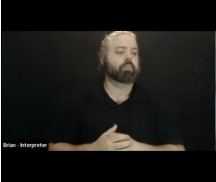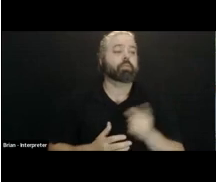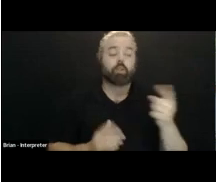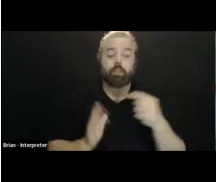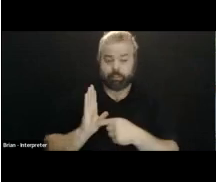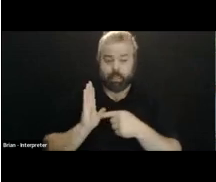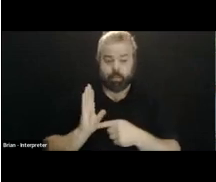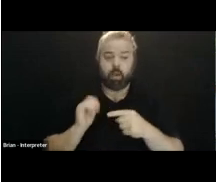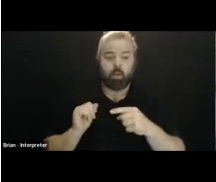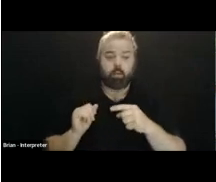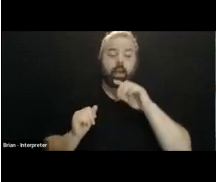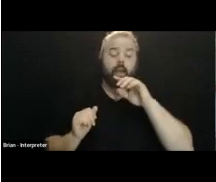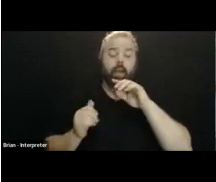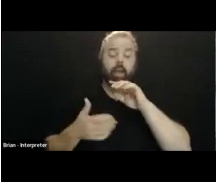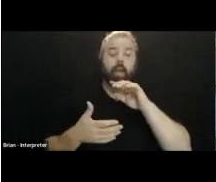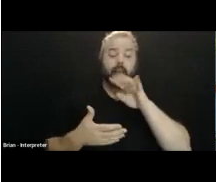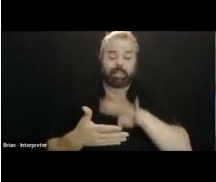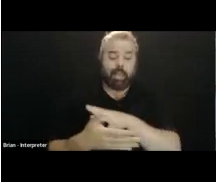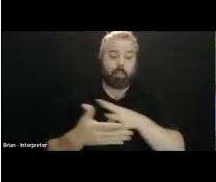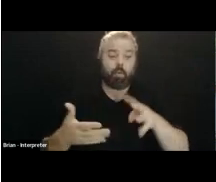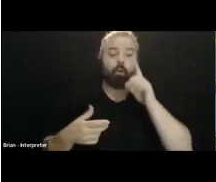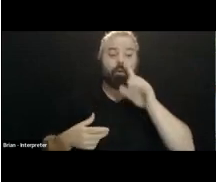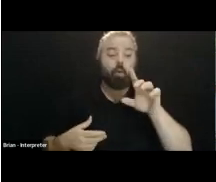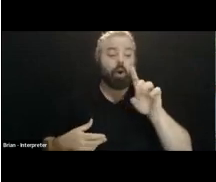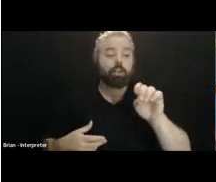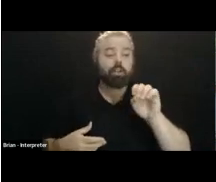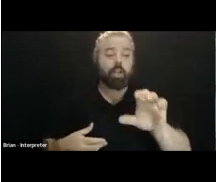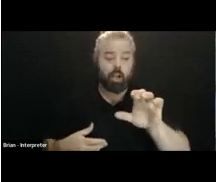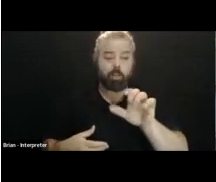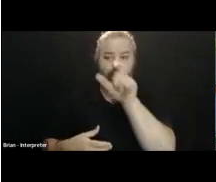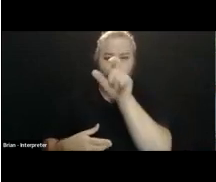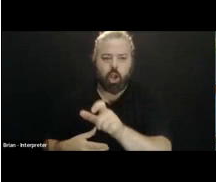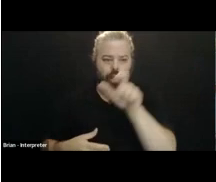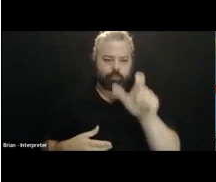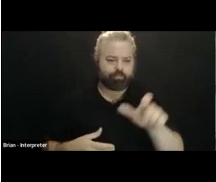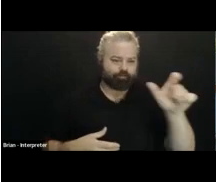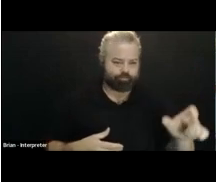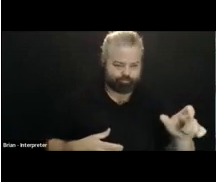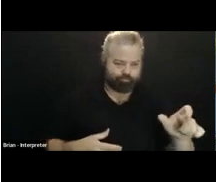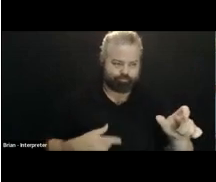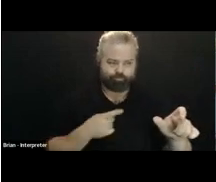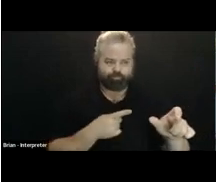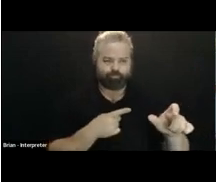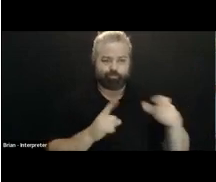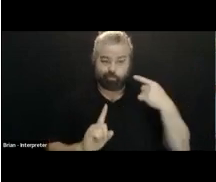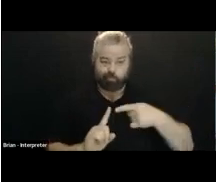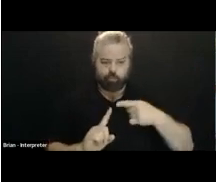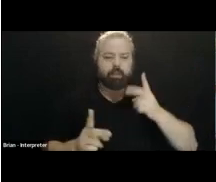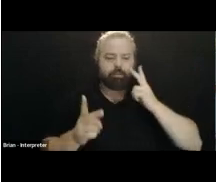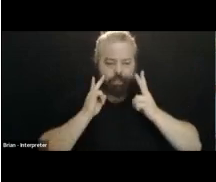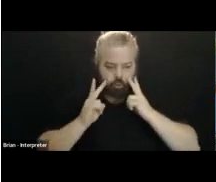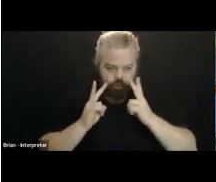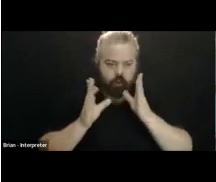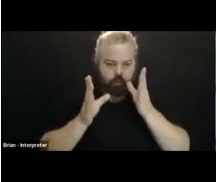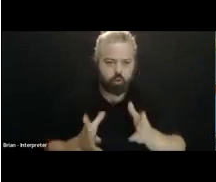table to create document columns. So this is all about, like, visually, the person wanted this to look visually a certain